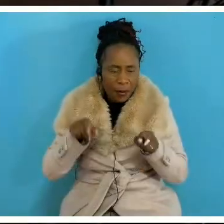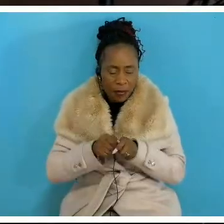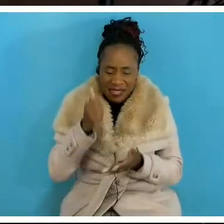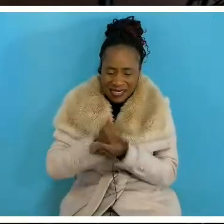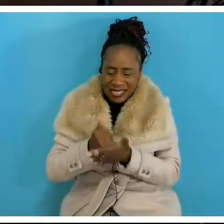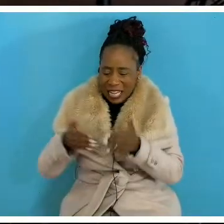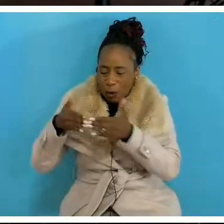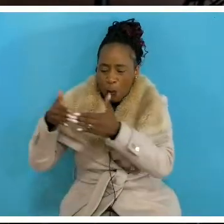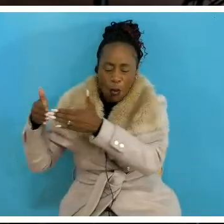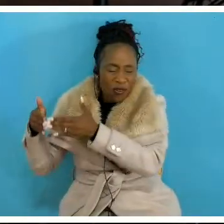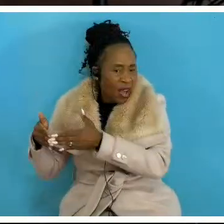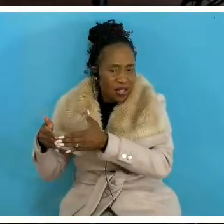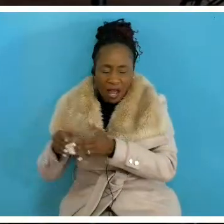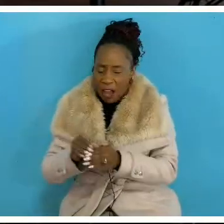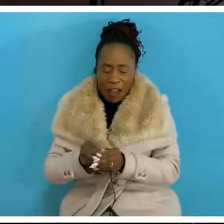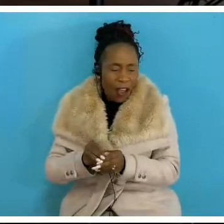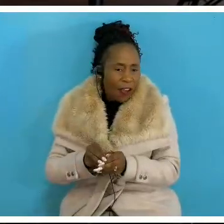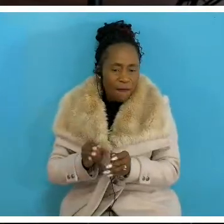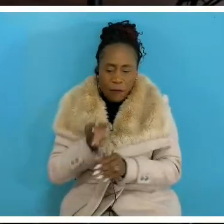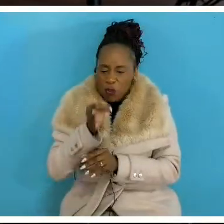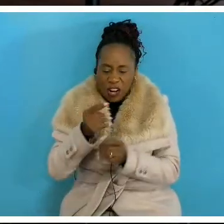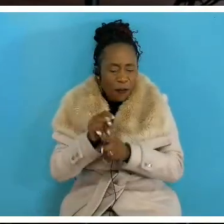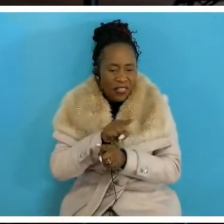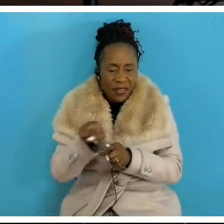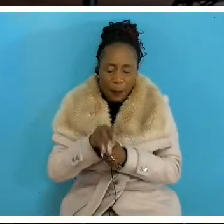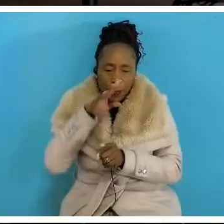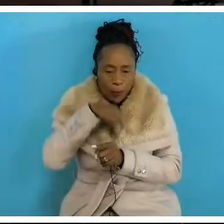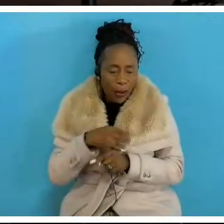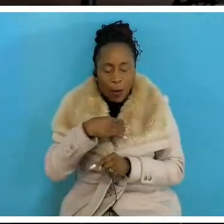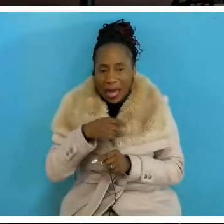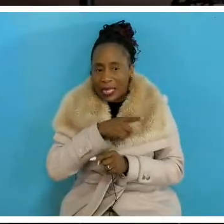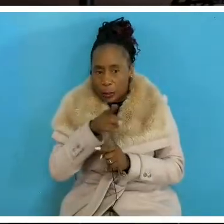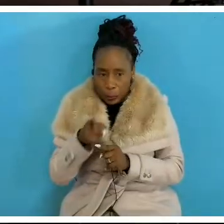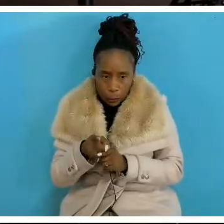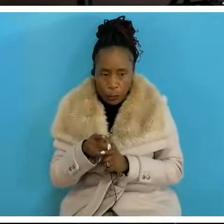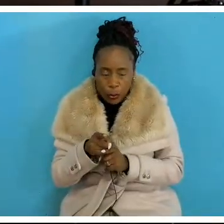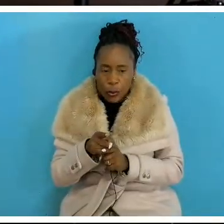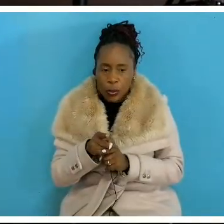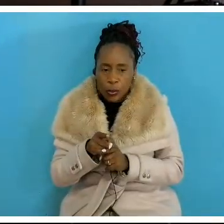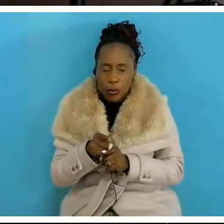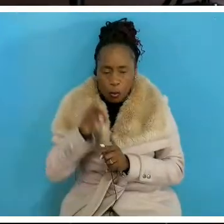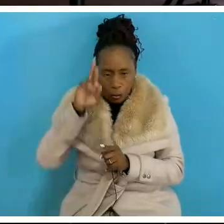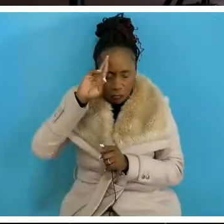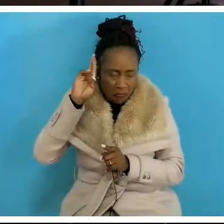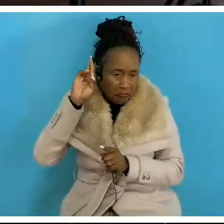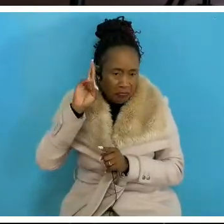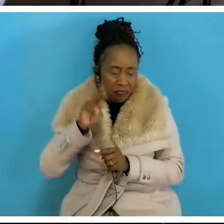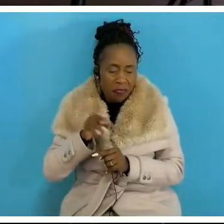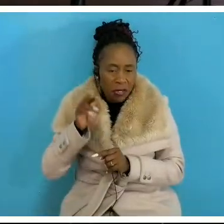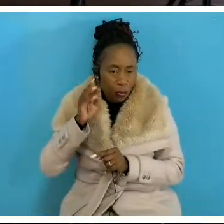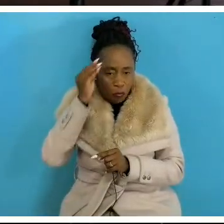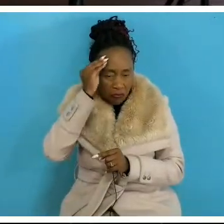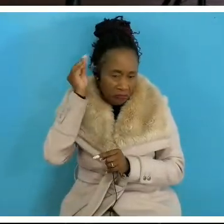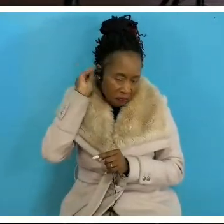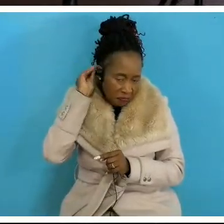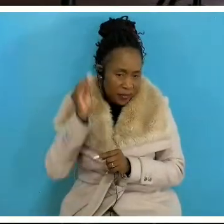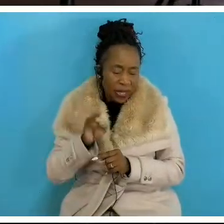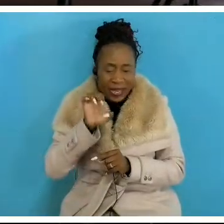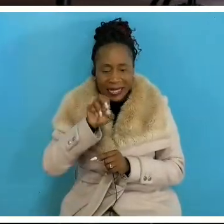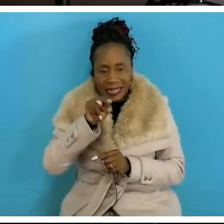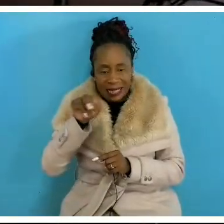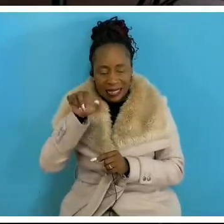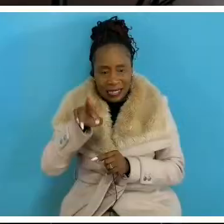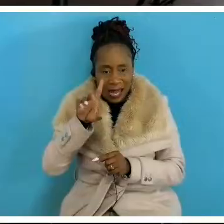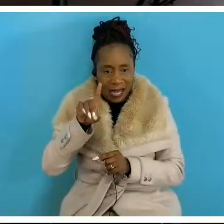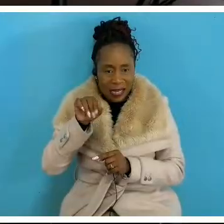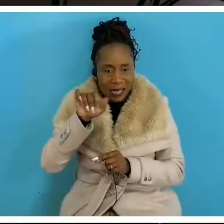them. So I would like you people to take Enderdale in consideration. I've heard through Mr. Chair saying there